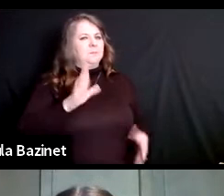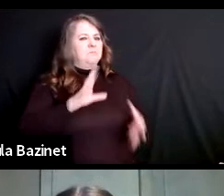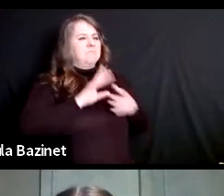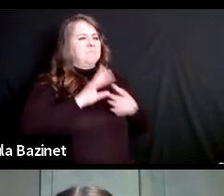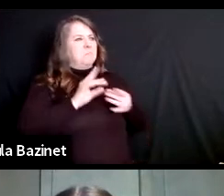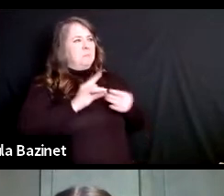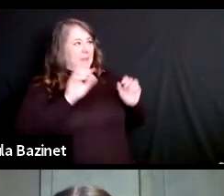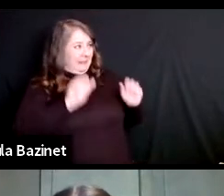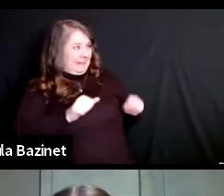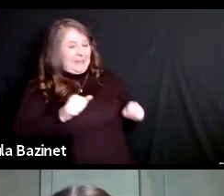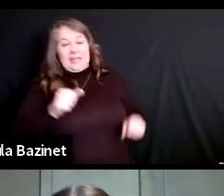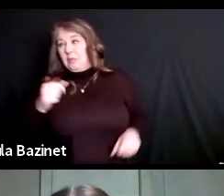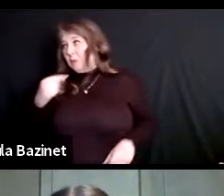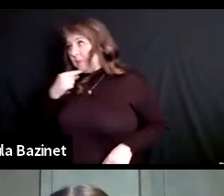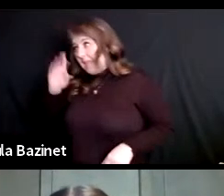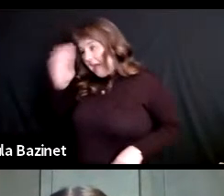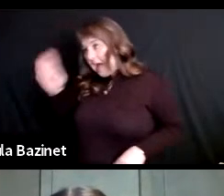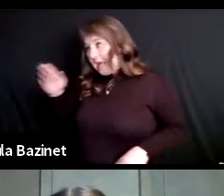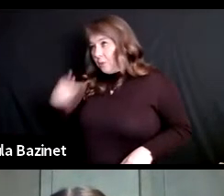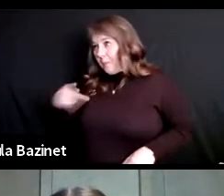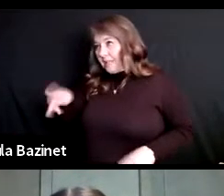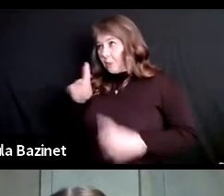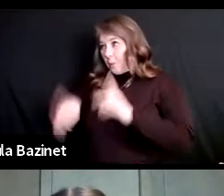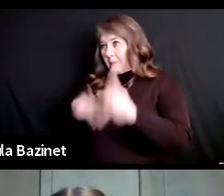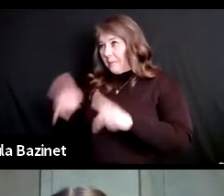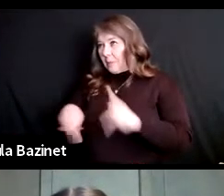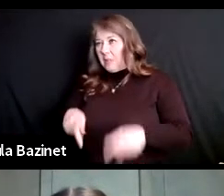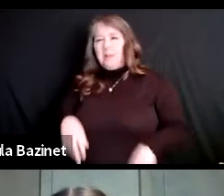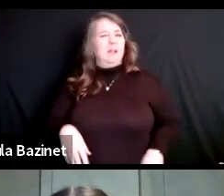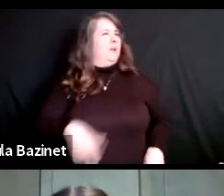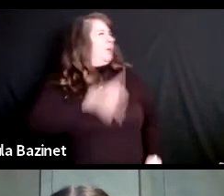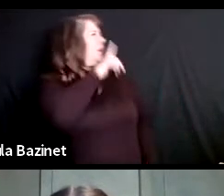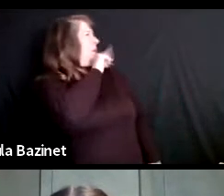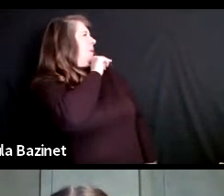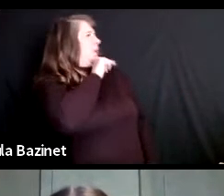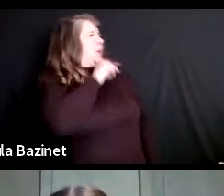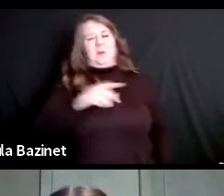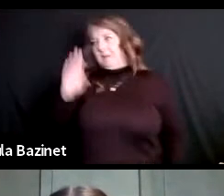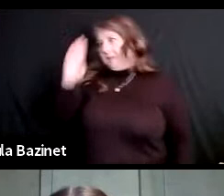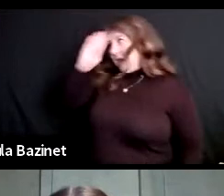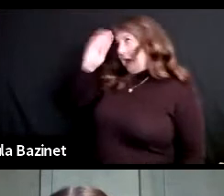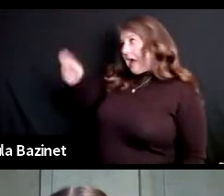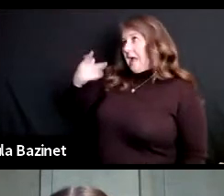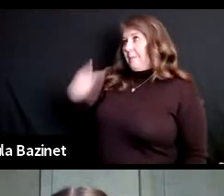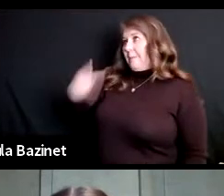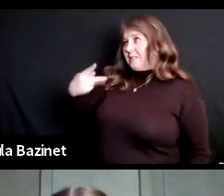say hi to the Pasco people? Say hi to Pasco.